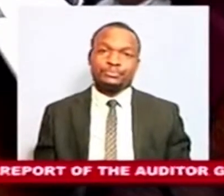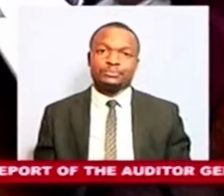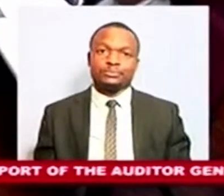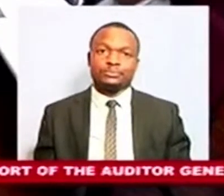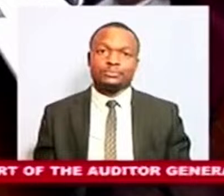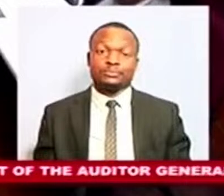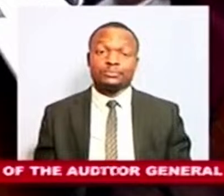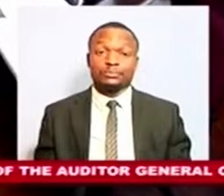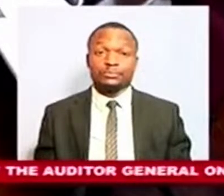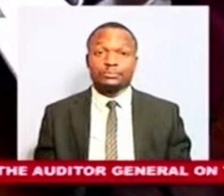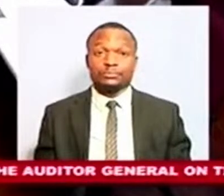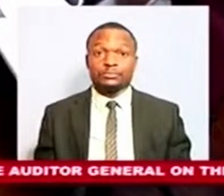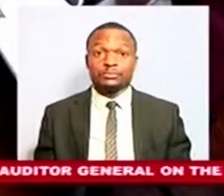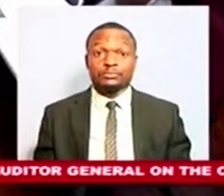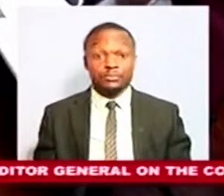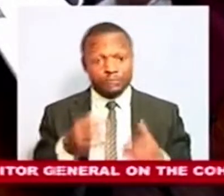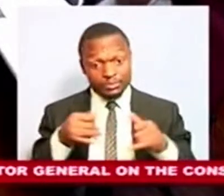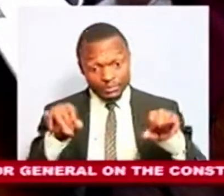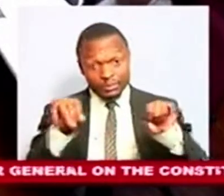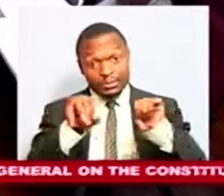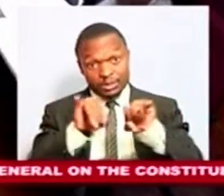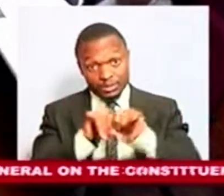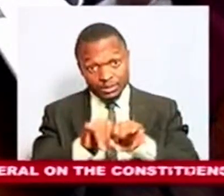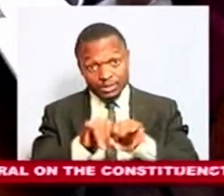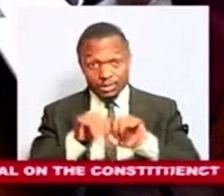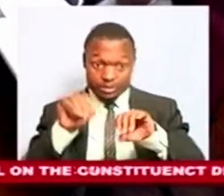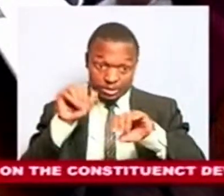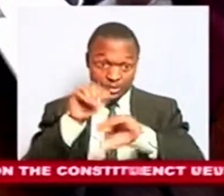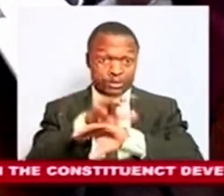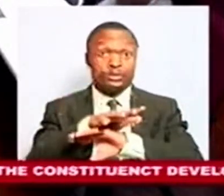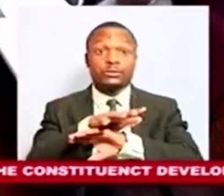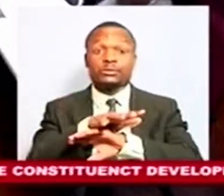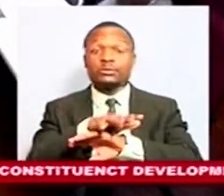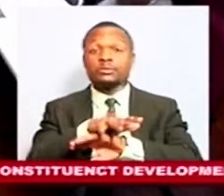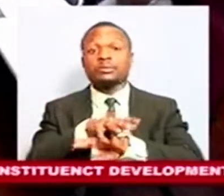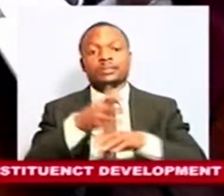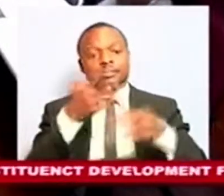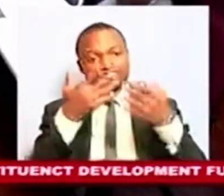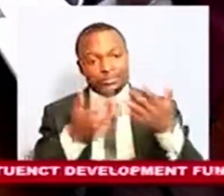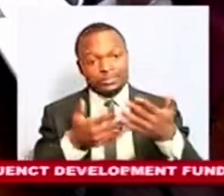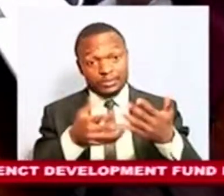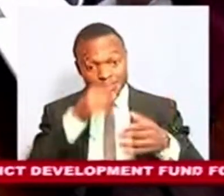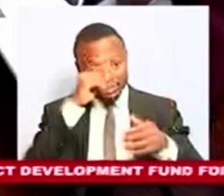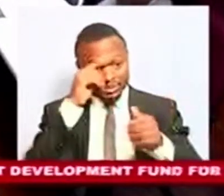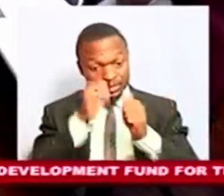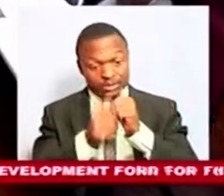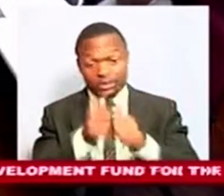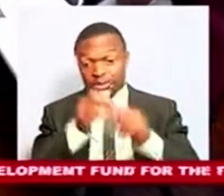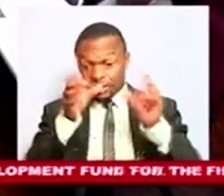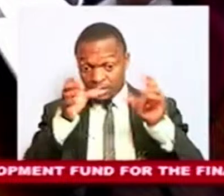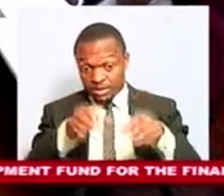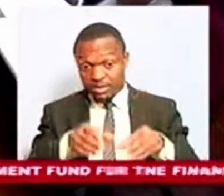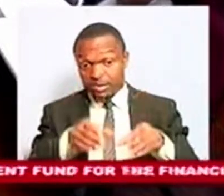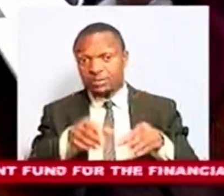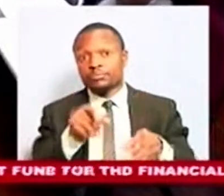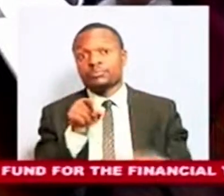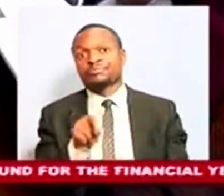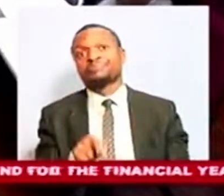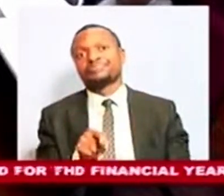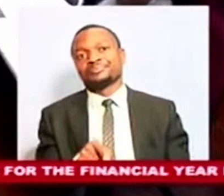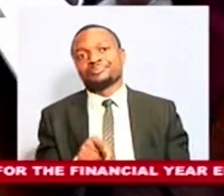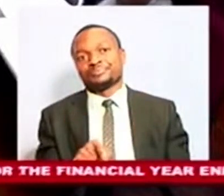I think it's important that you send those documents, because you know this committee is